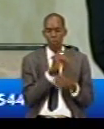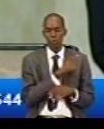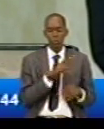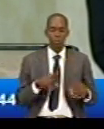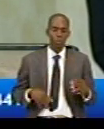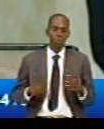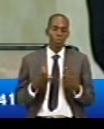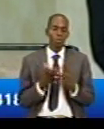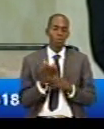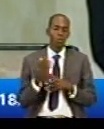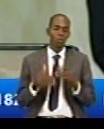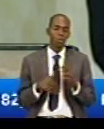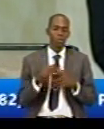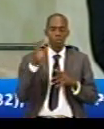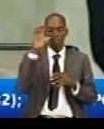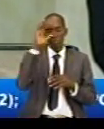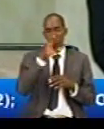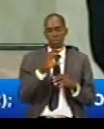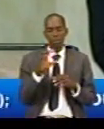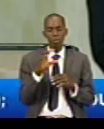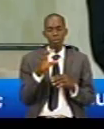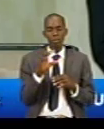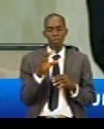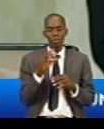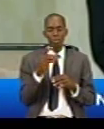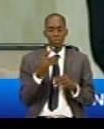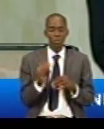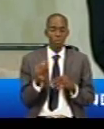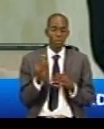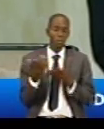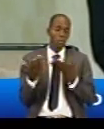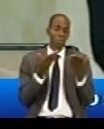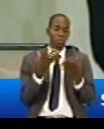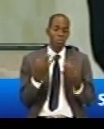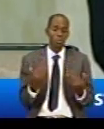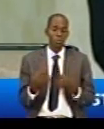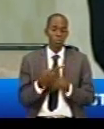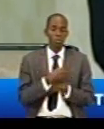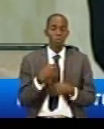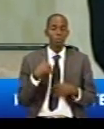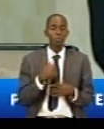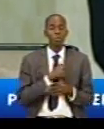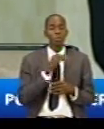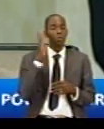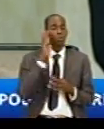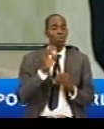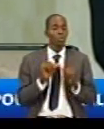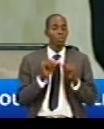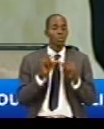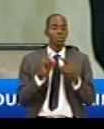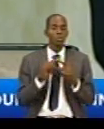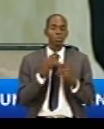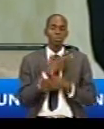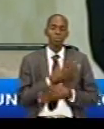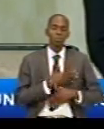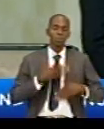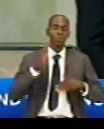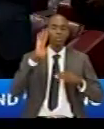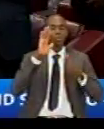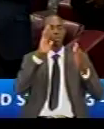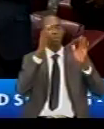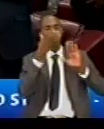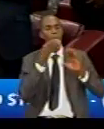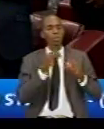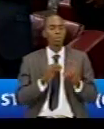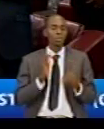service period of today, we continue to enjoy your presence in our lives in